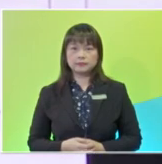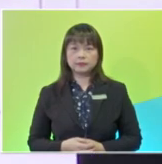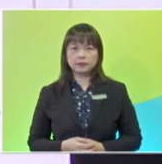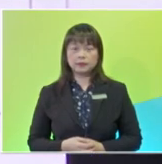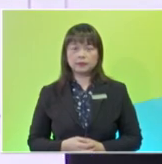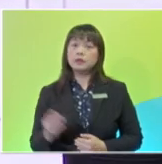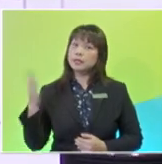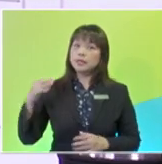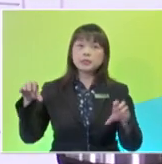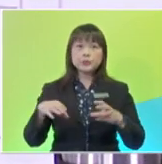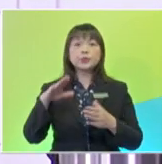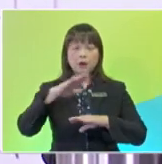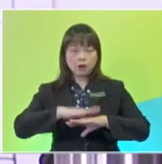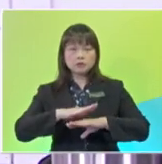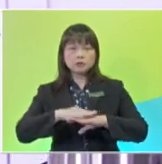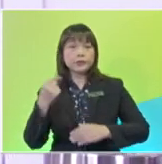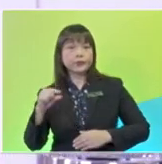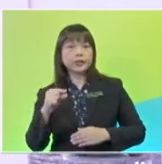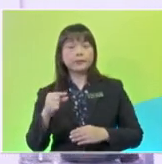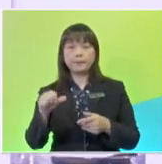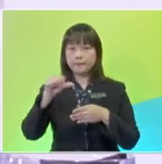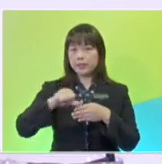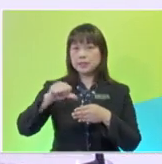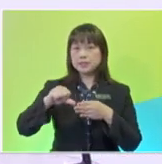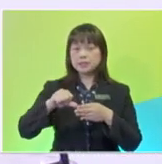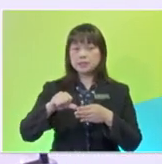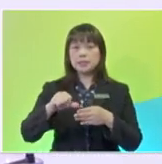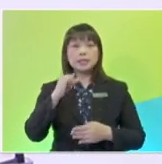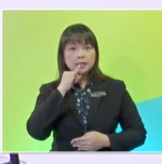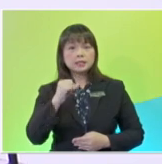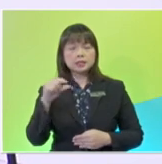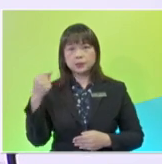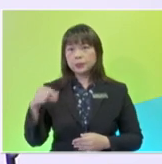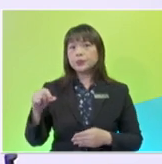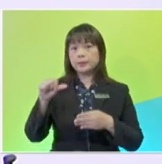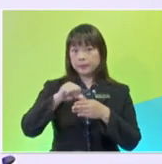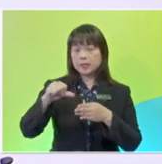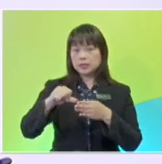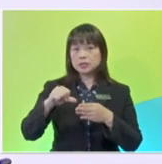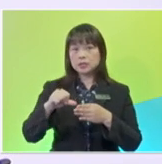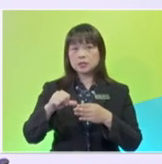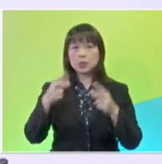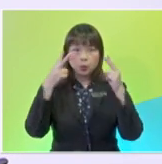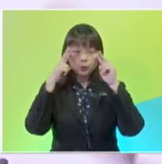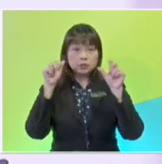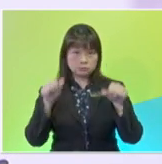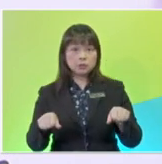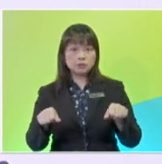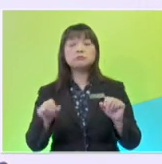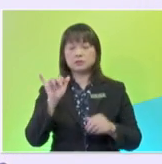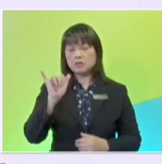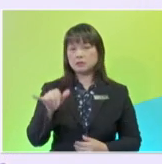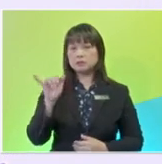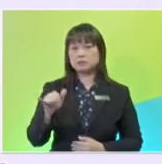green beans. Right. So is the green beans visible? Yes. Yes. So I think both the rice and